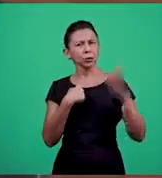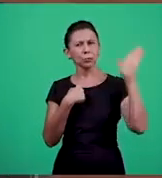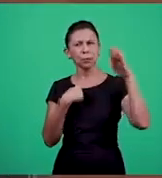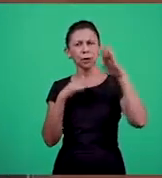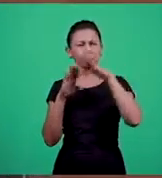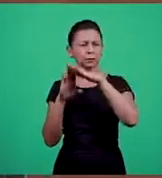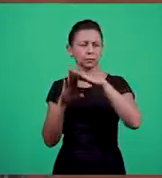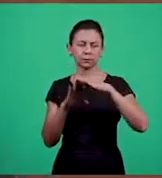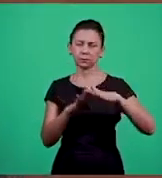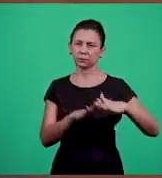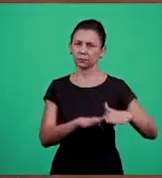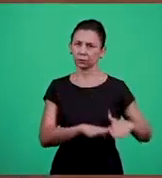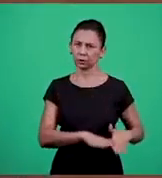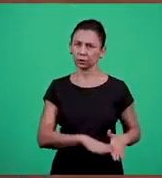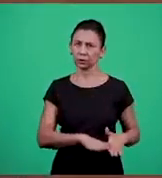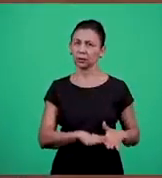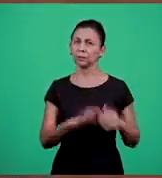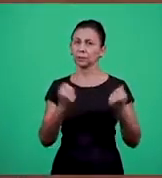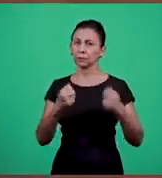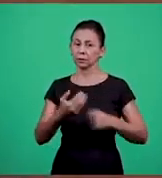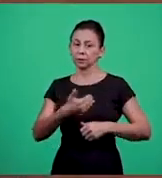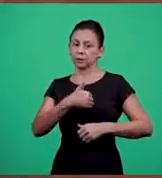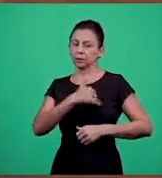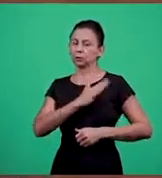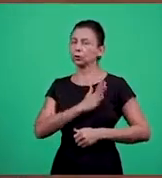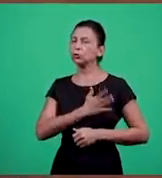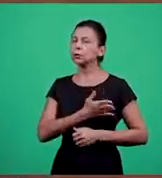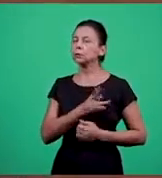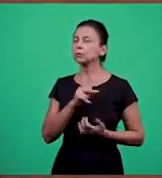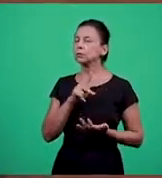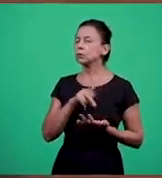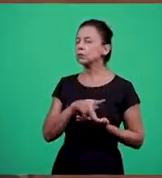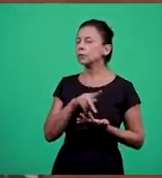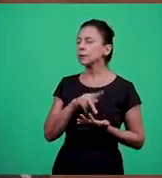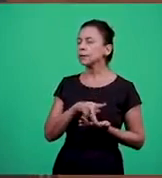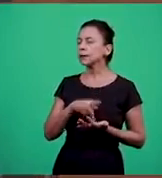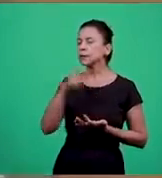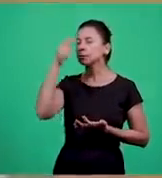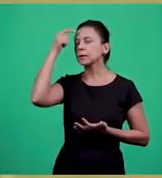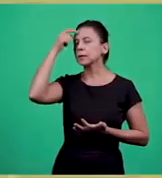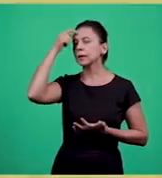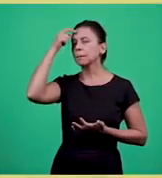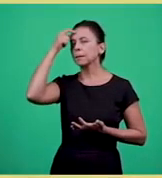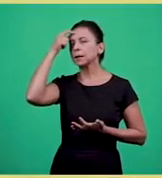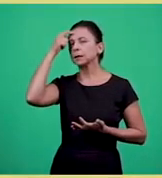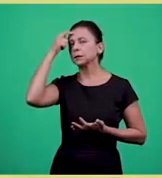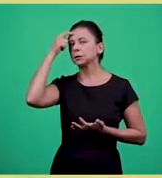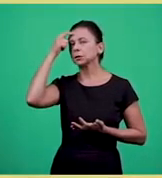that sign, that is the blood of Jesus, on our lives, we will be blessed.